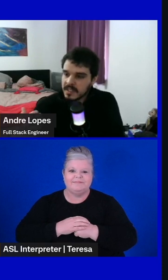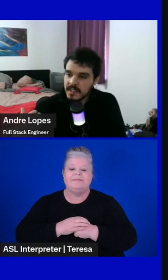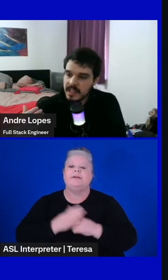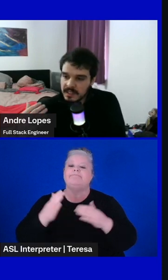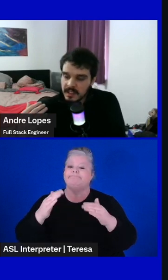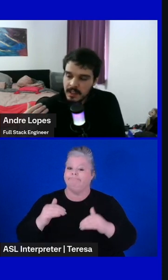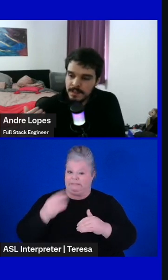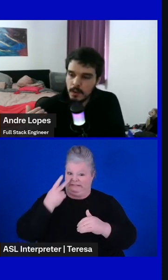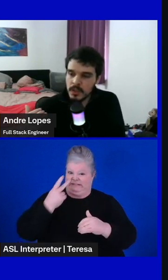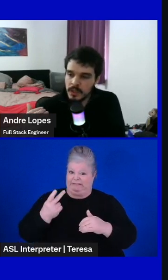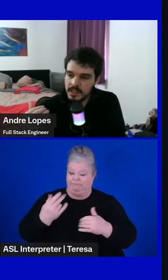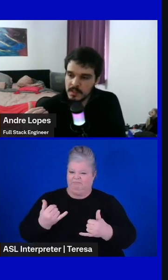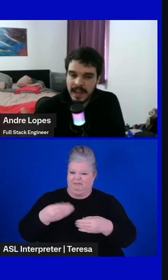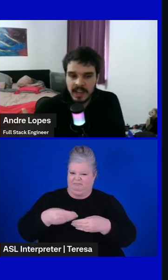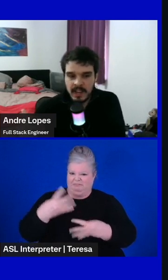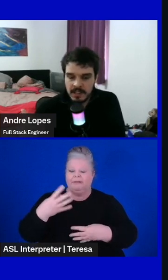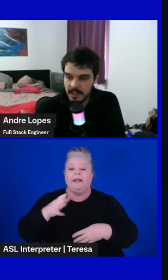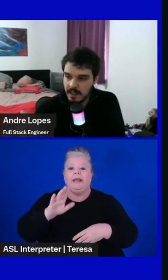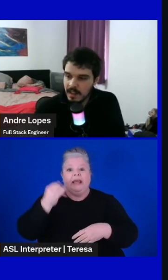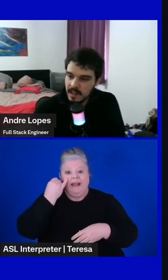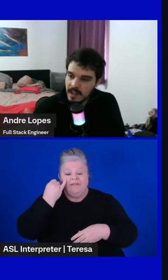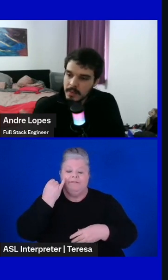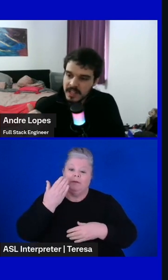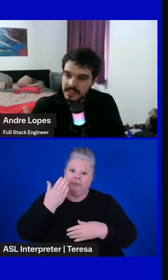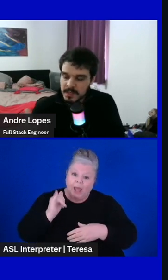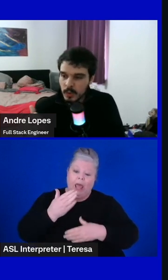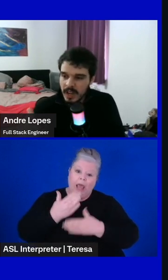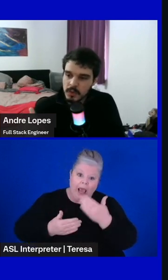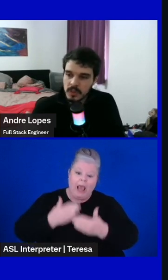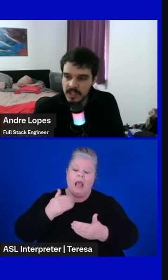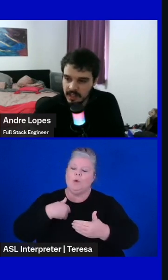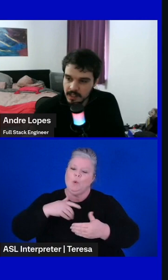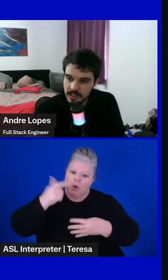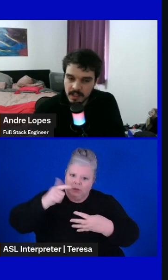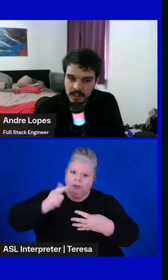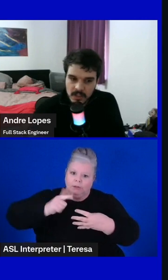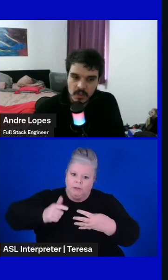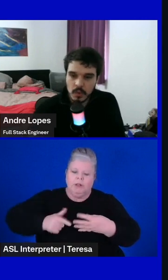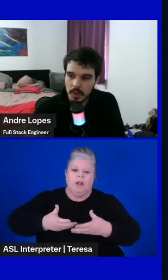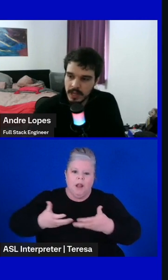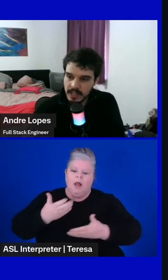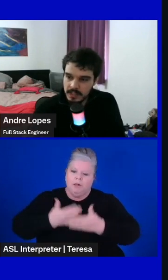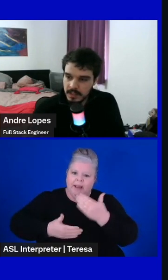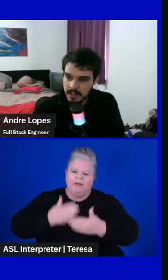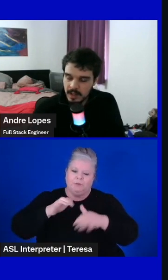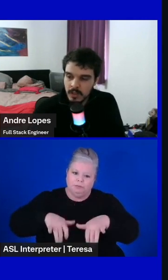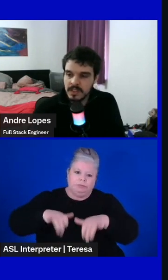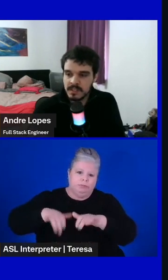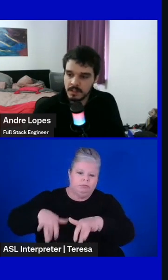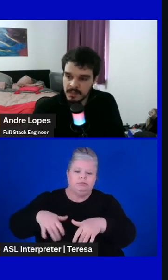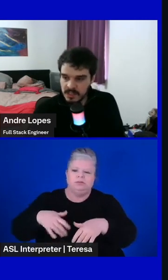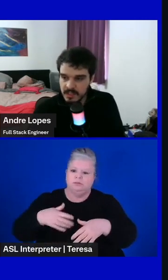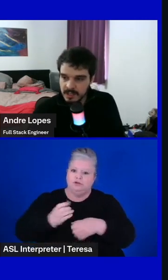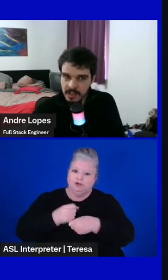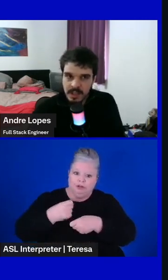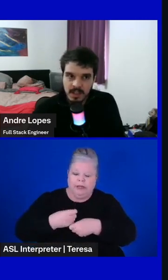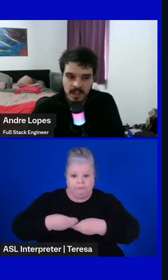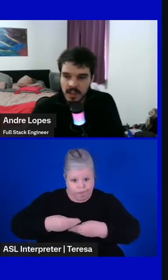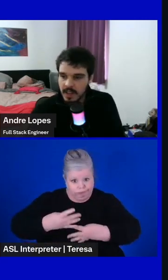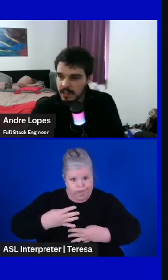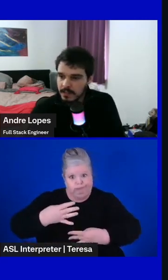So you can see that if I was doing this by hand, how many steps I would have to take just to create all these